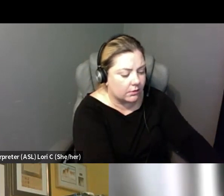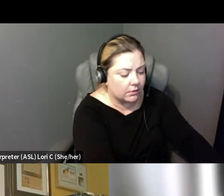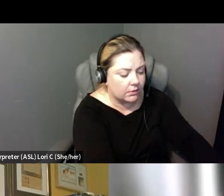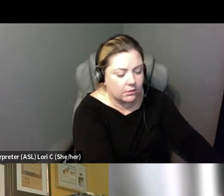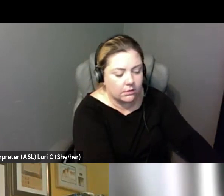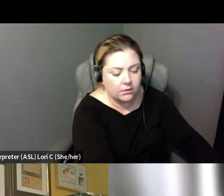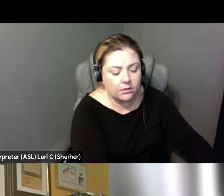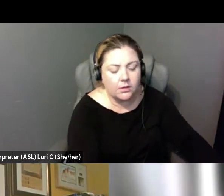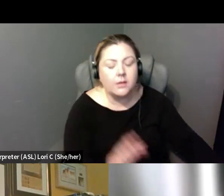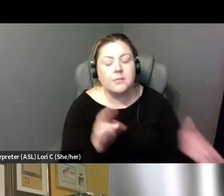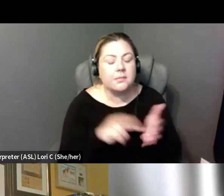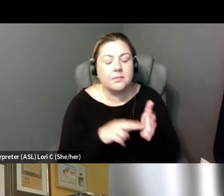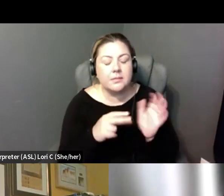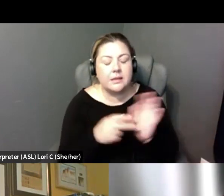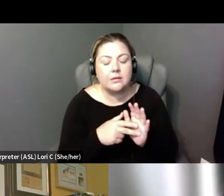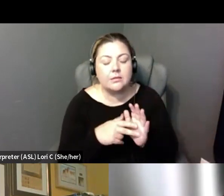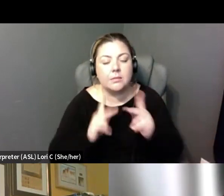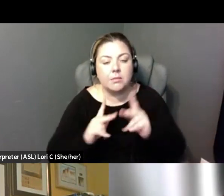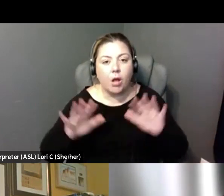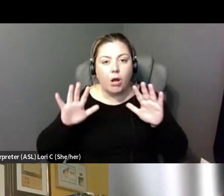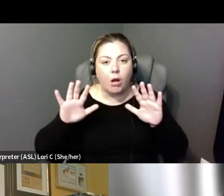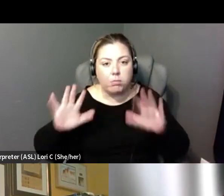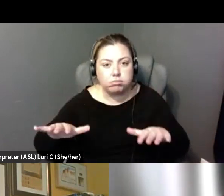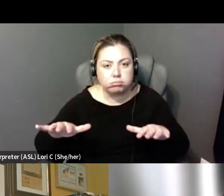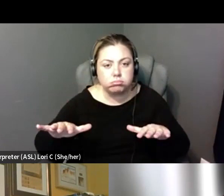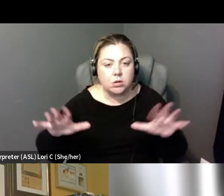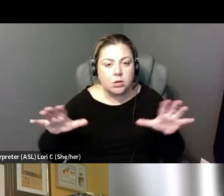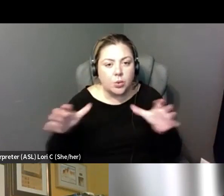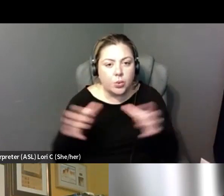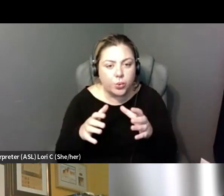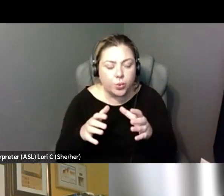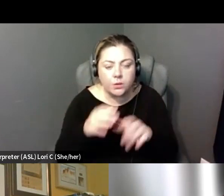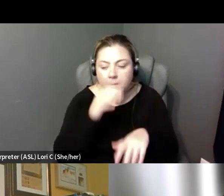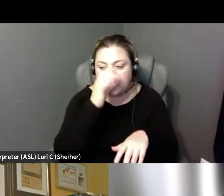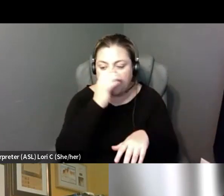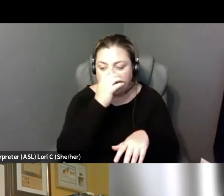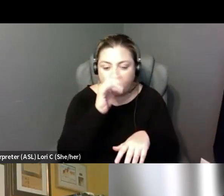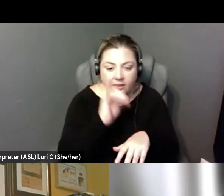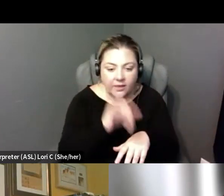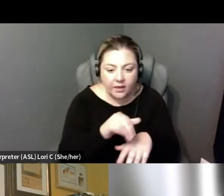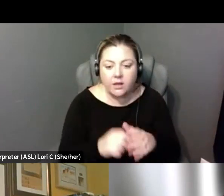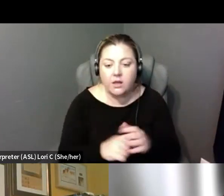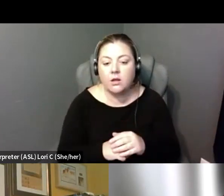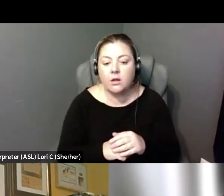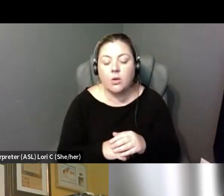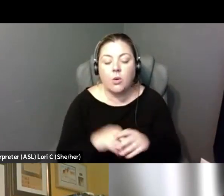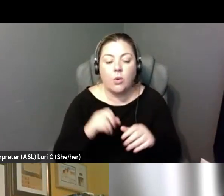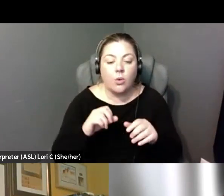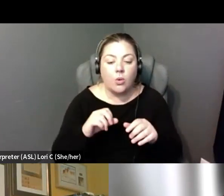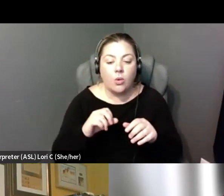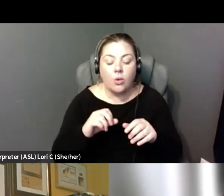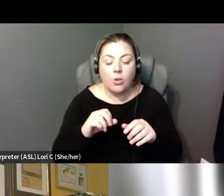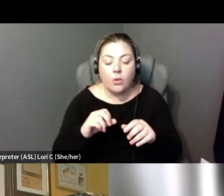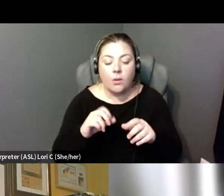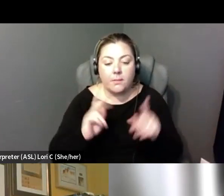vertical building, and then across the city where you have common theme which occurs between the two, the